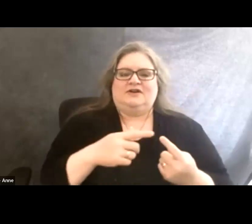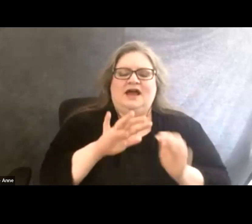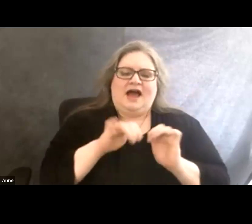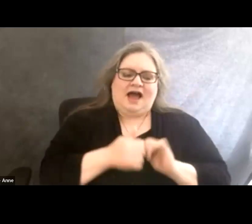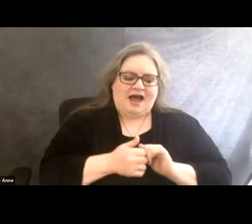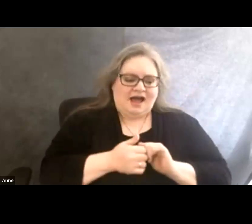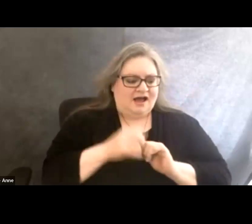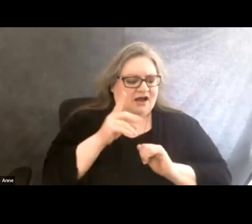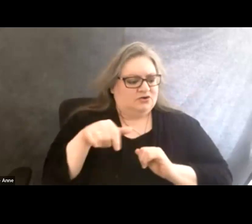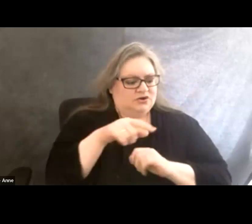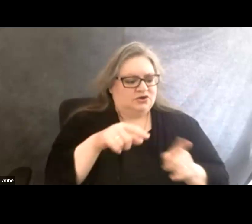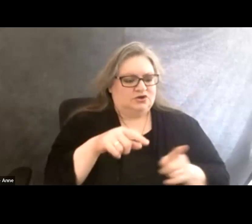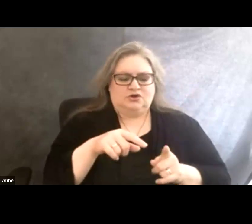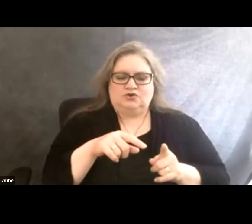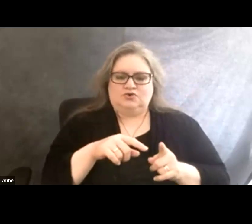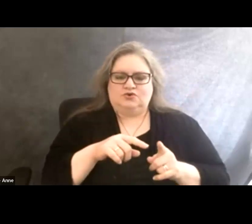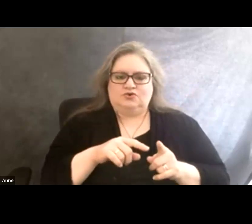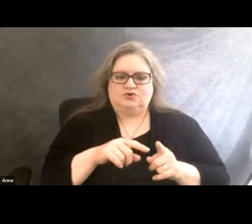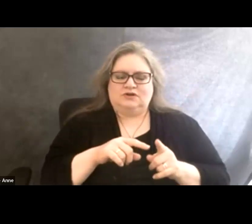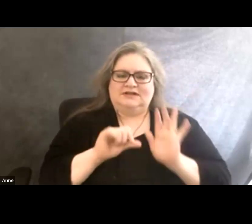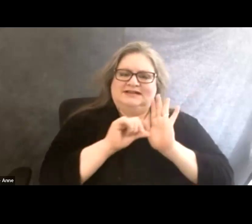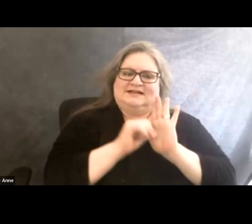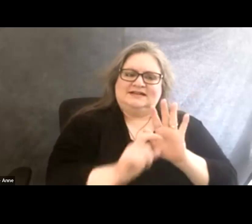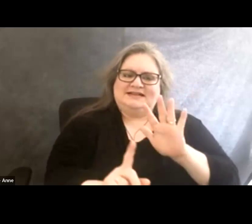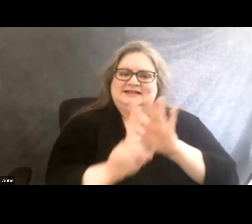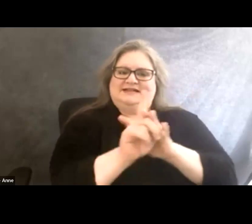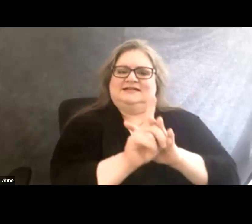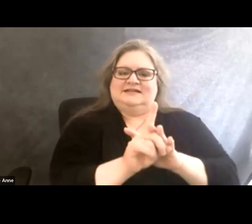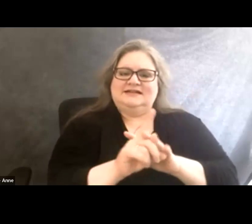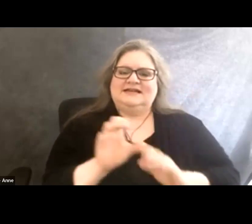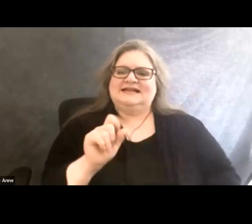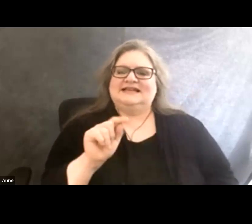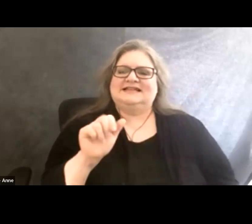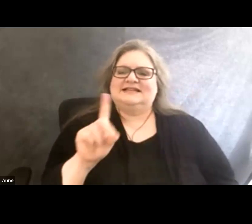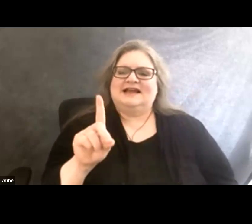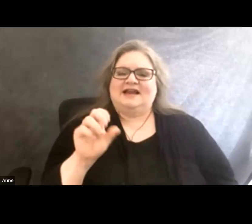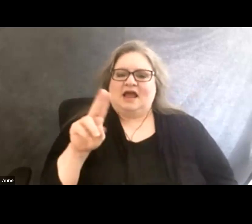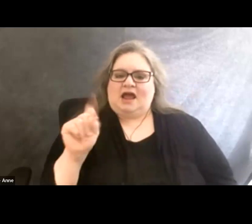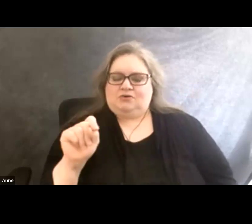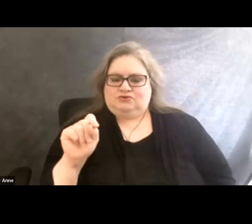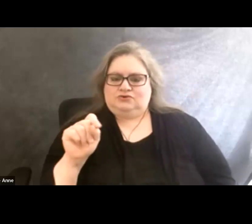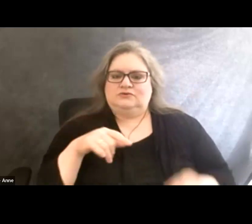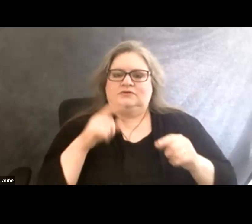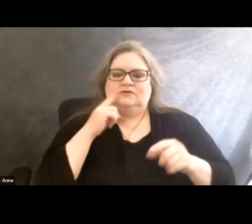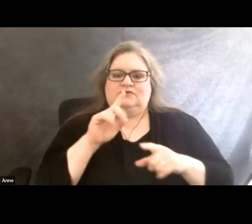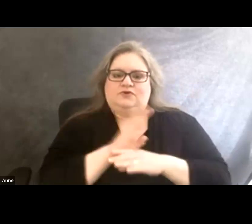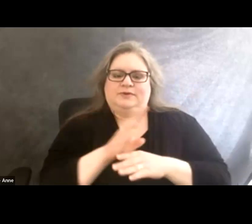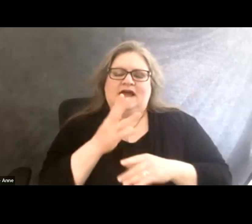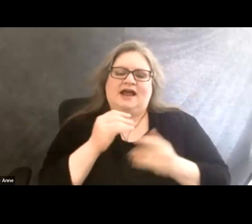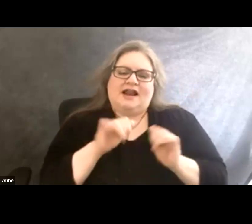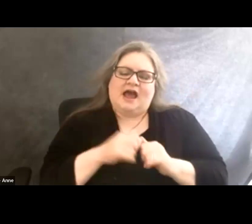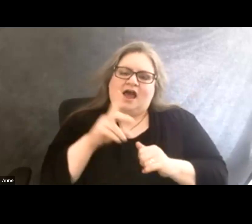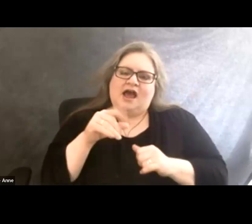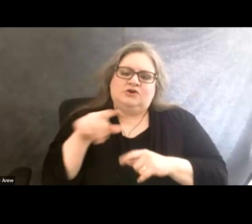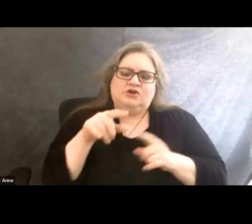do you stand out in business, and what, you know, how do you